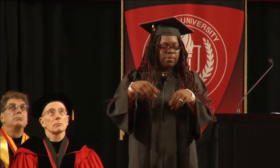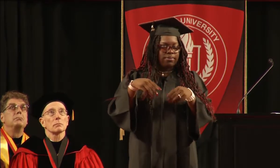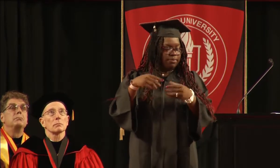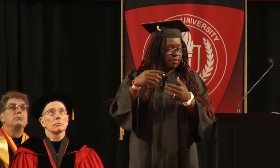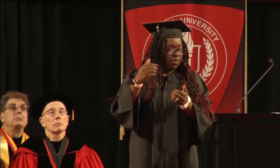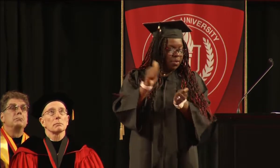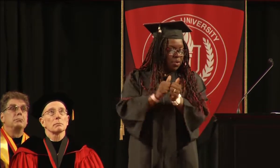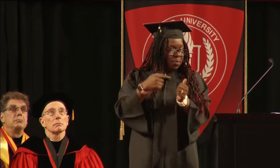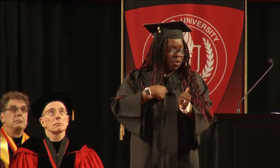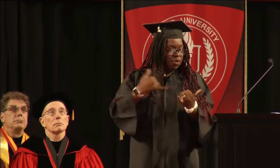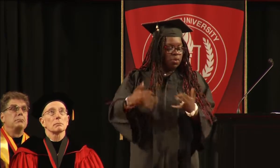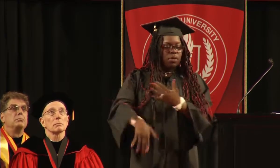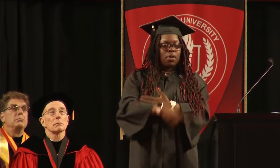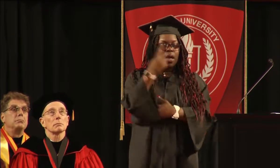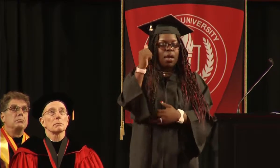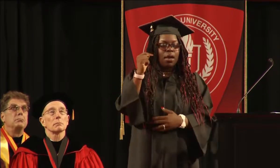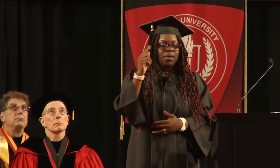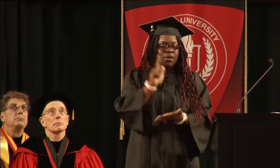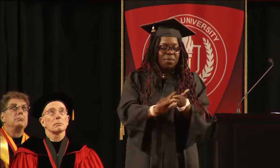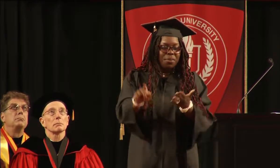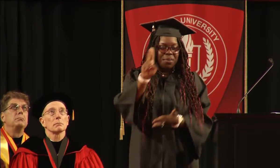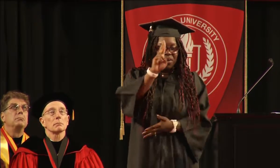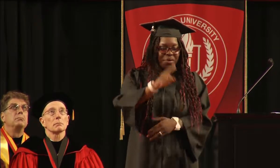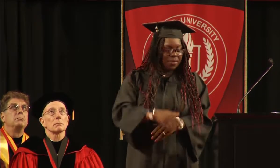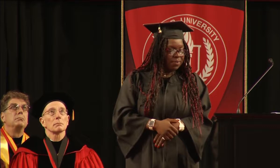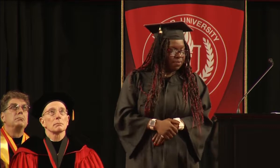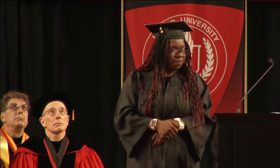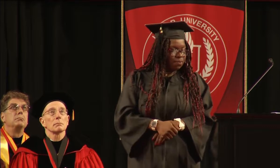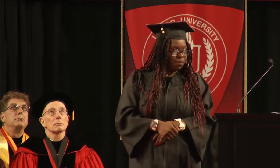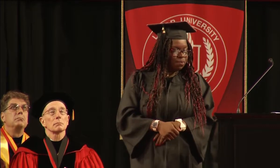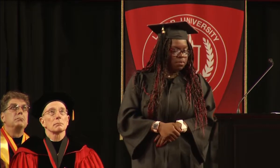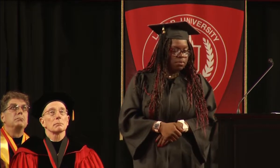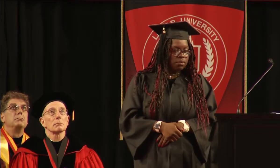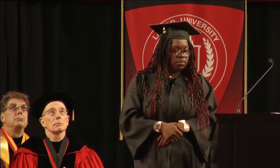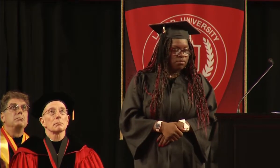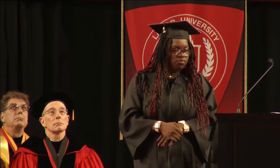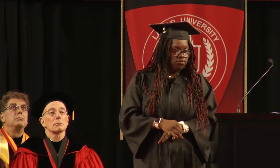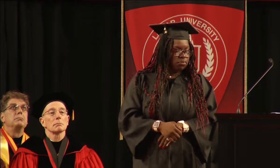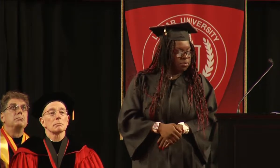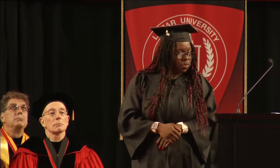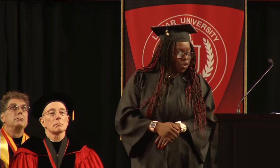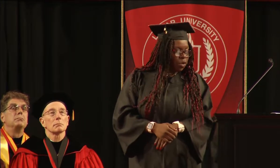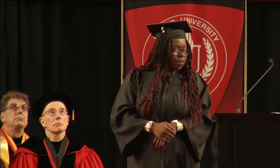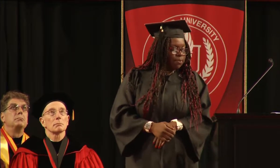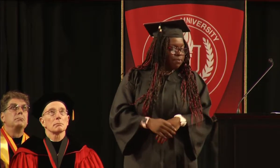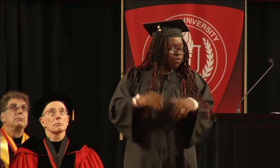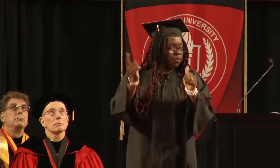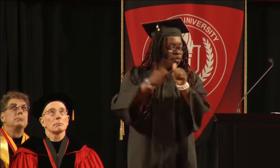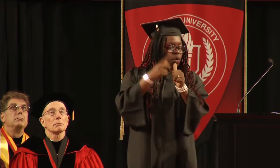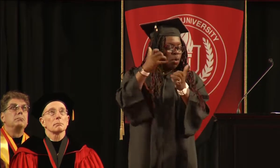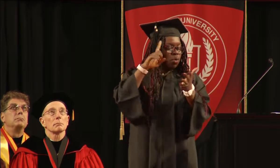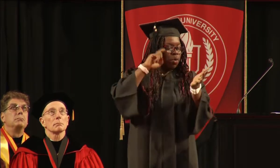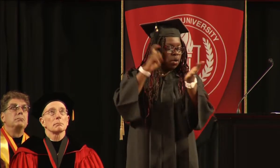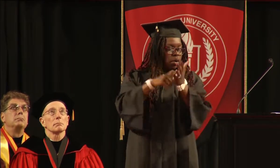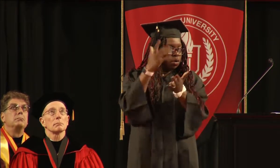your help in providing many opportunities to me here at Lamar.